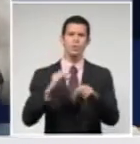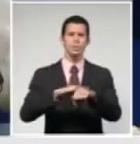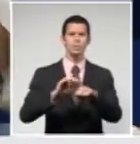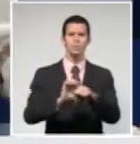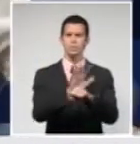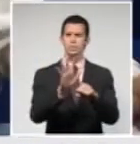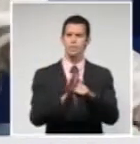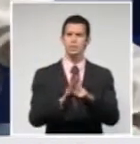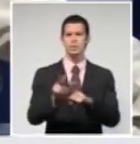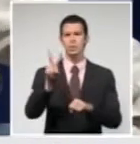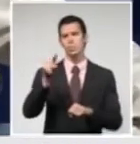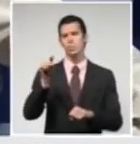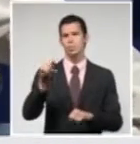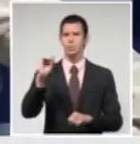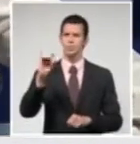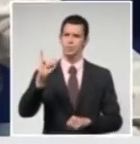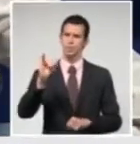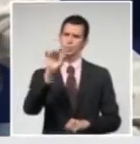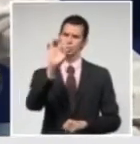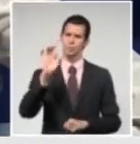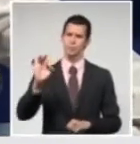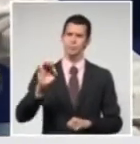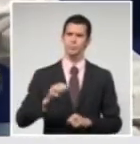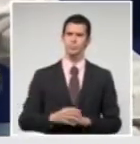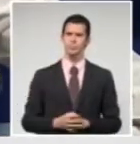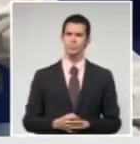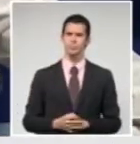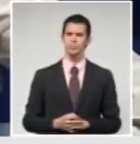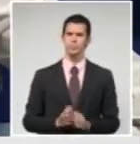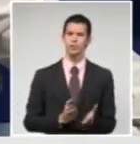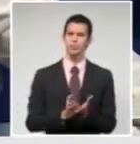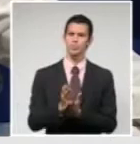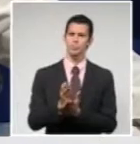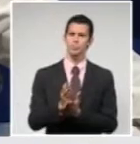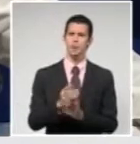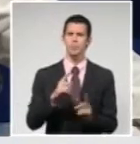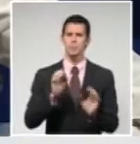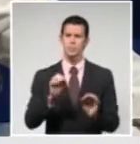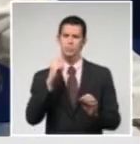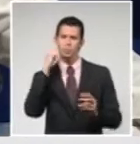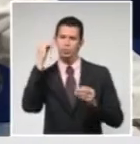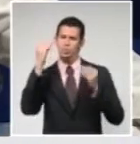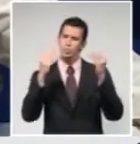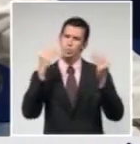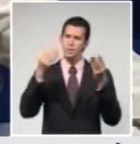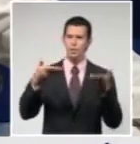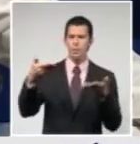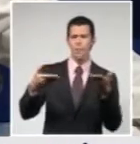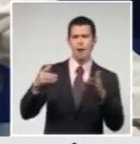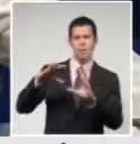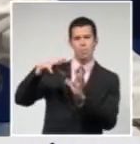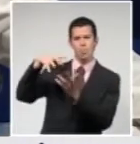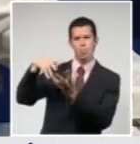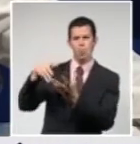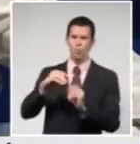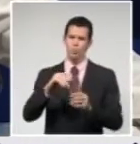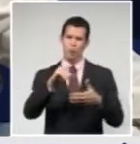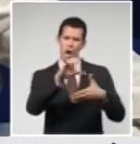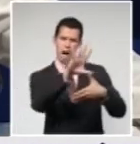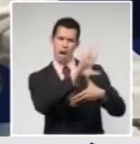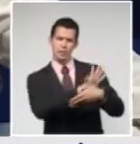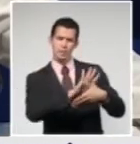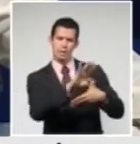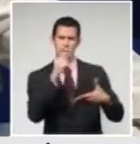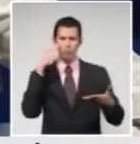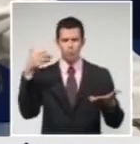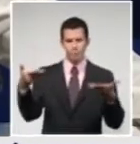than the global rate of 2.90% and the regional rate of 3.31%. As